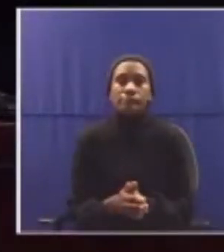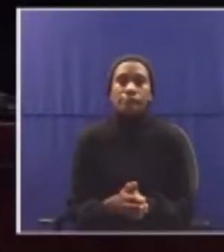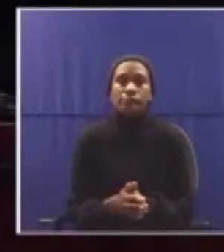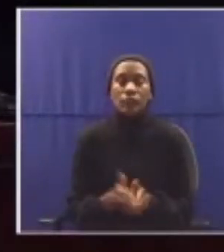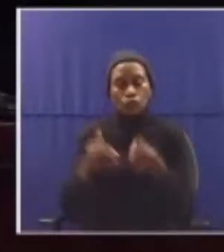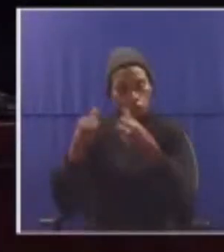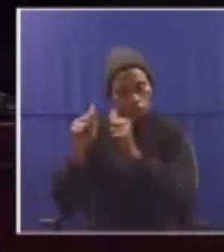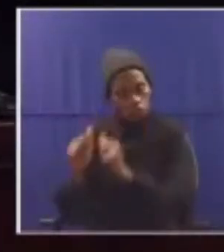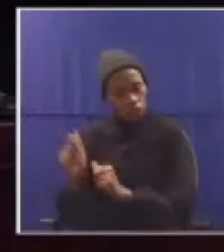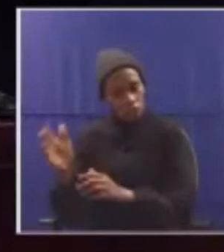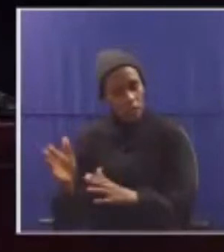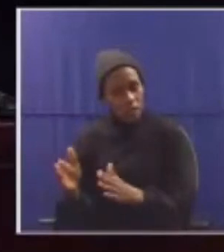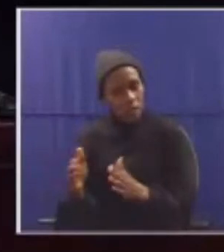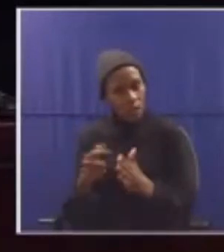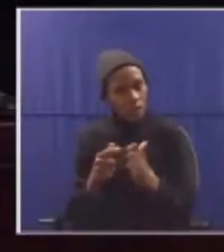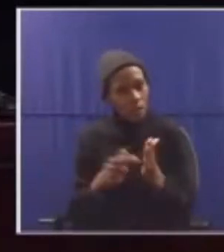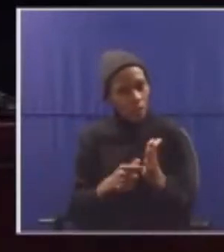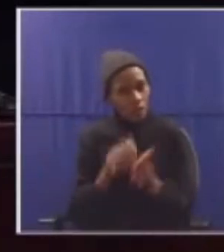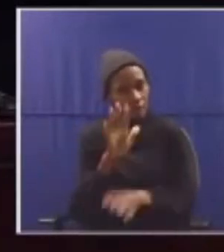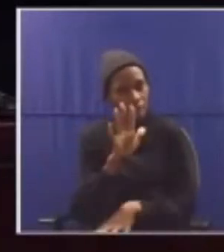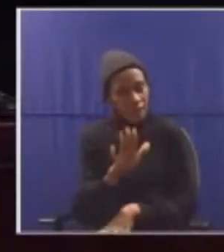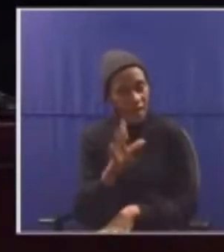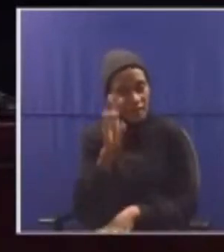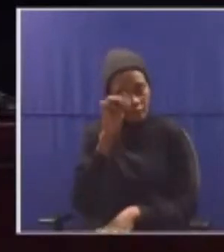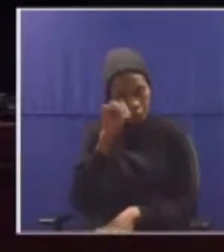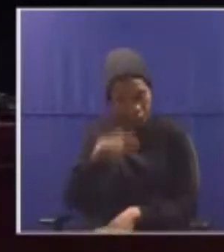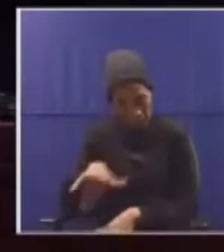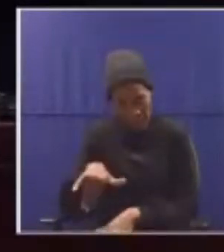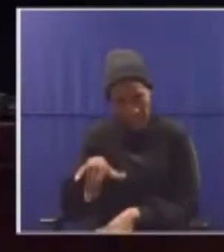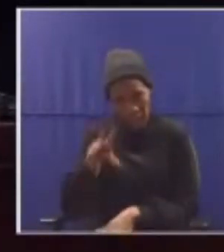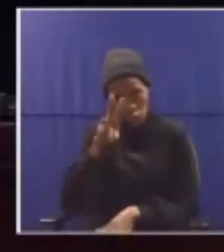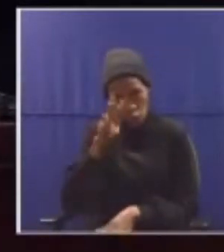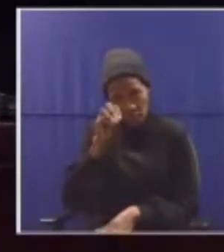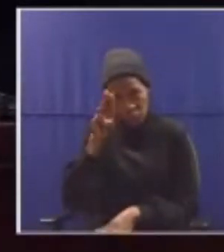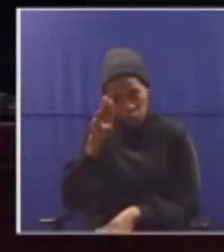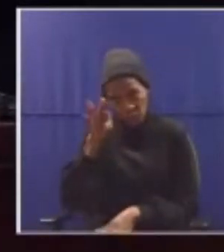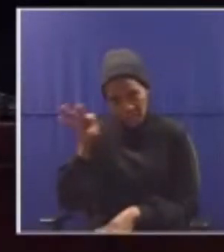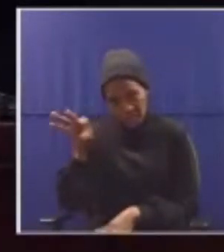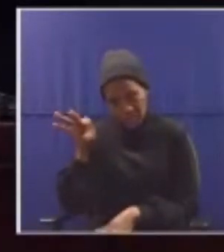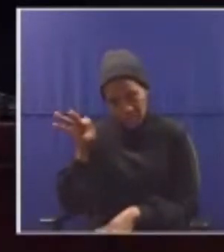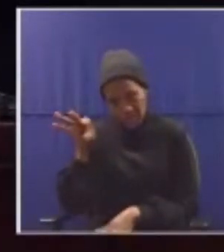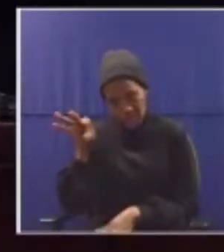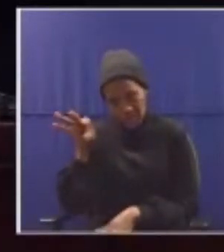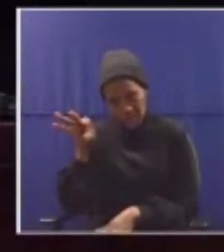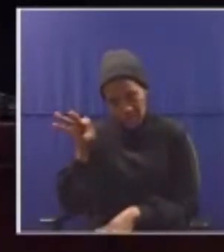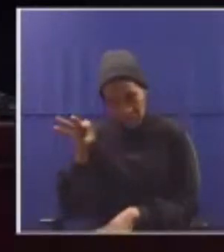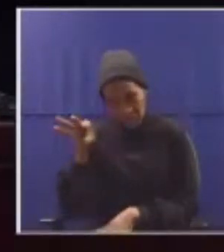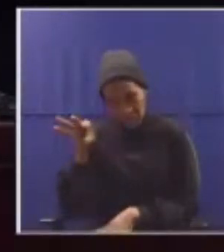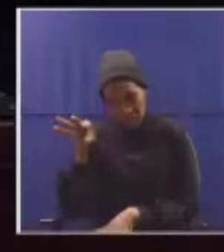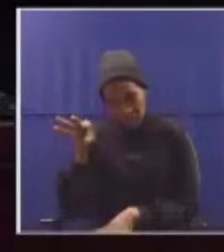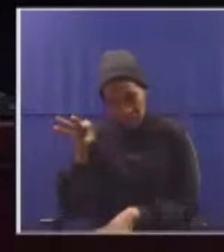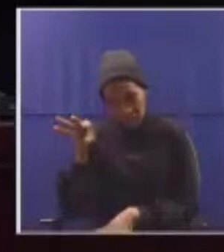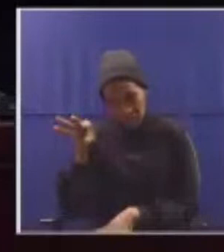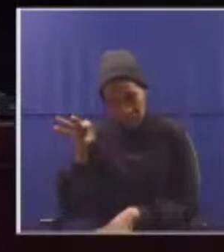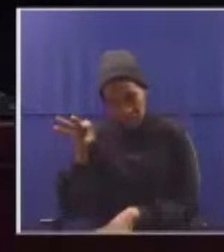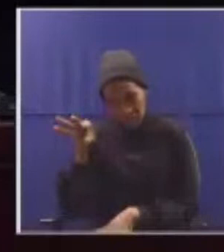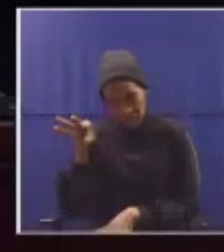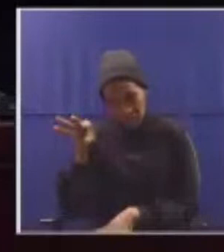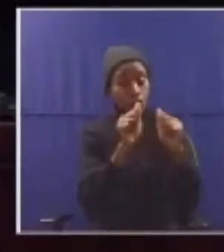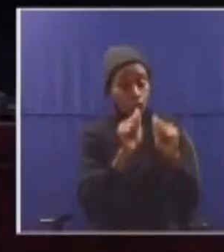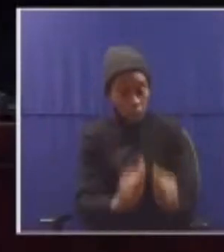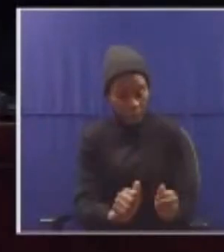Honorable Chair, on the 5th of May, 2023, I met with the Chairperson